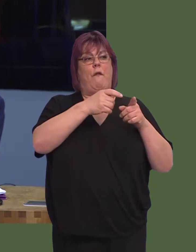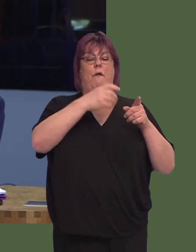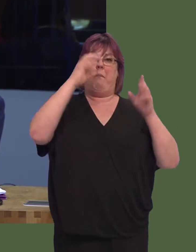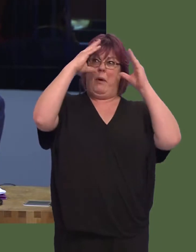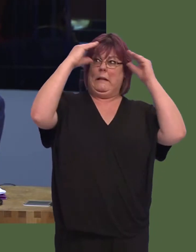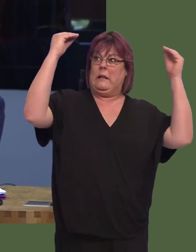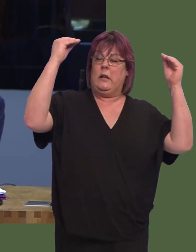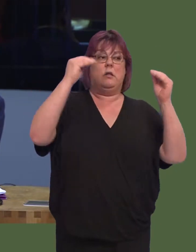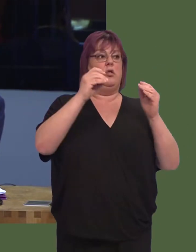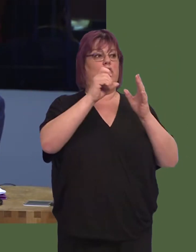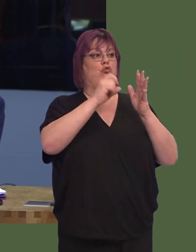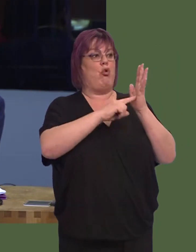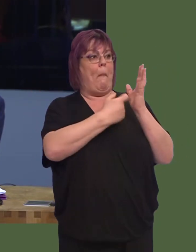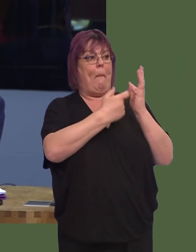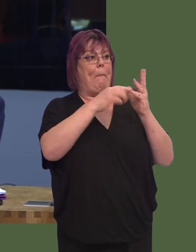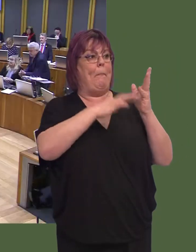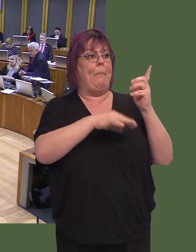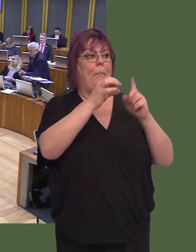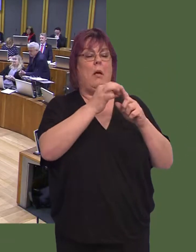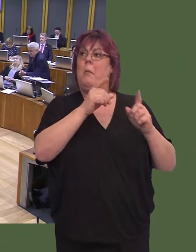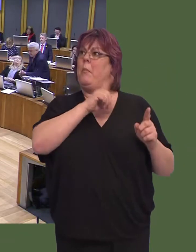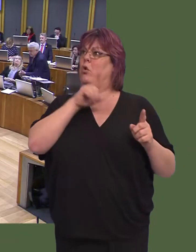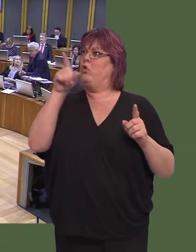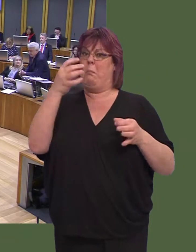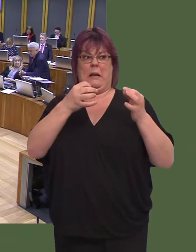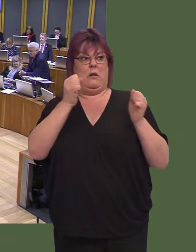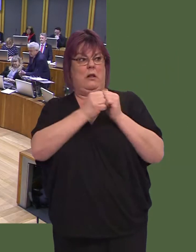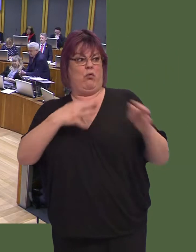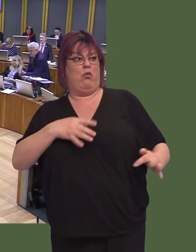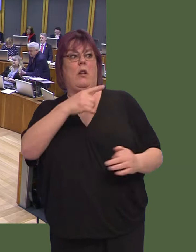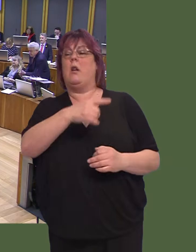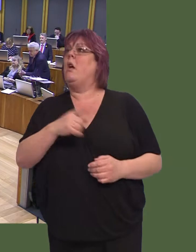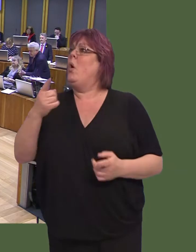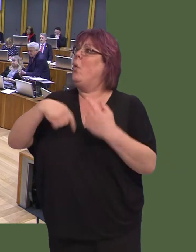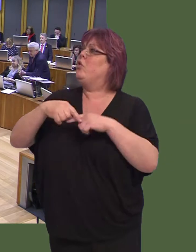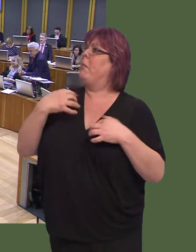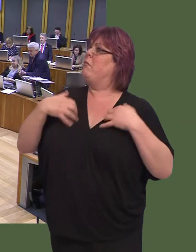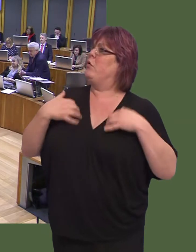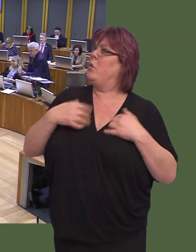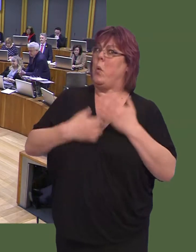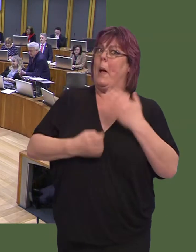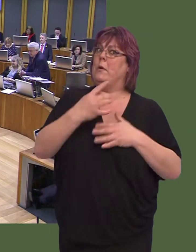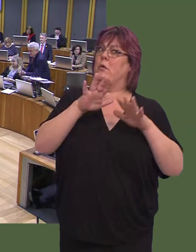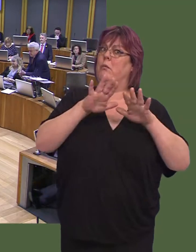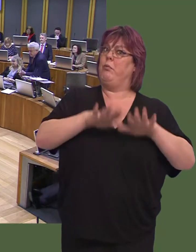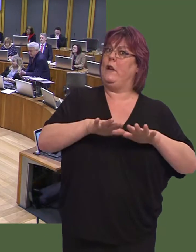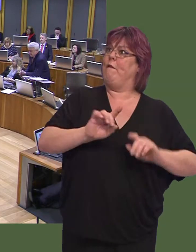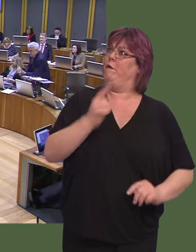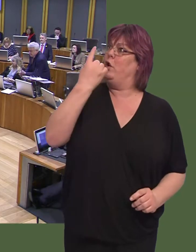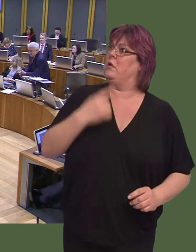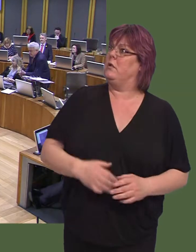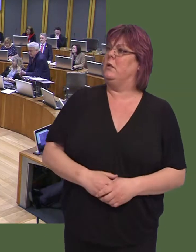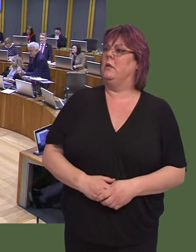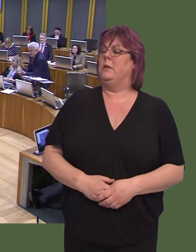and others in his administration with whom they happen to have political disagreements? It's the interest of Britain which should be first and foremost.